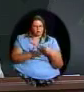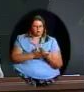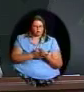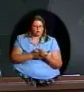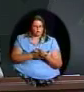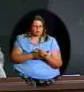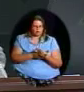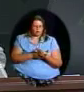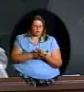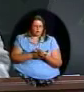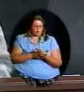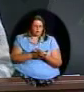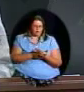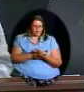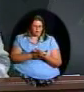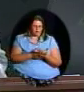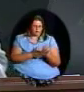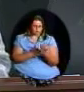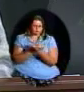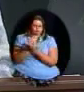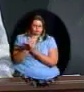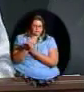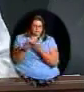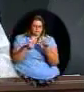prior to action on the consent agenda.